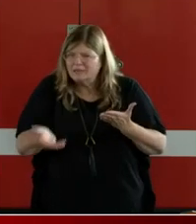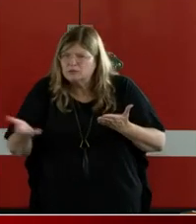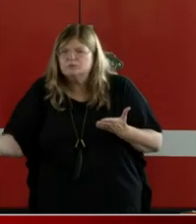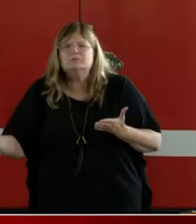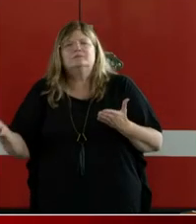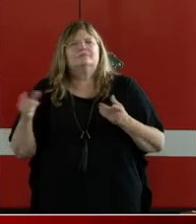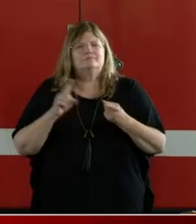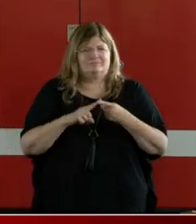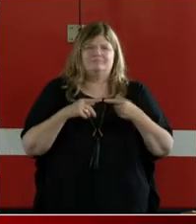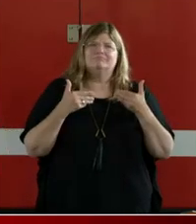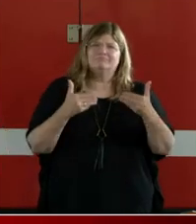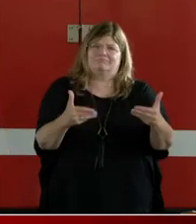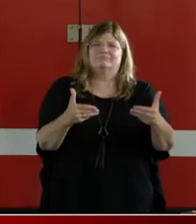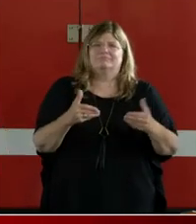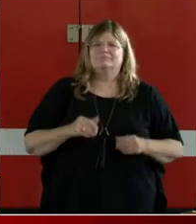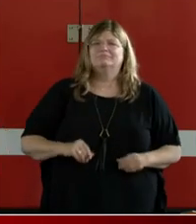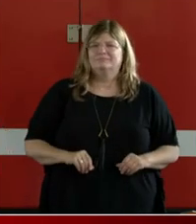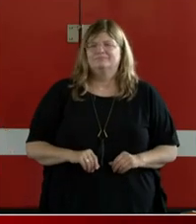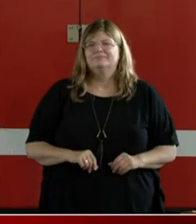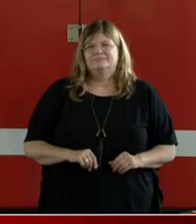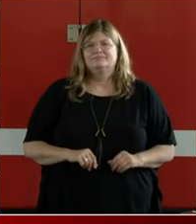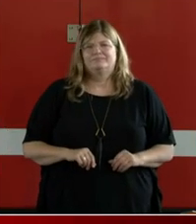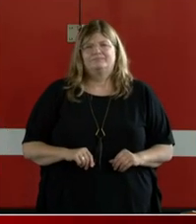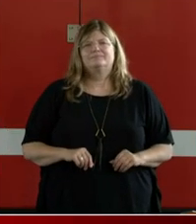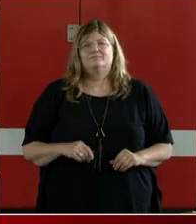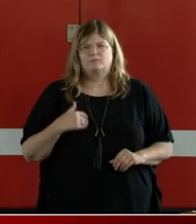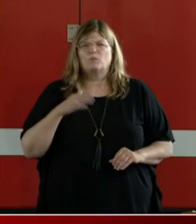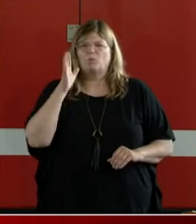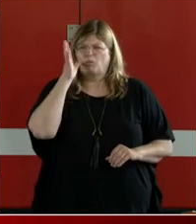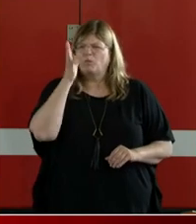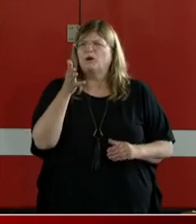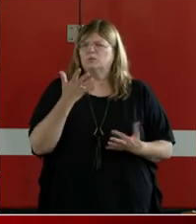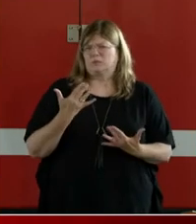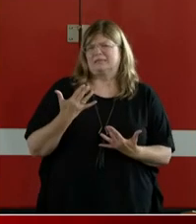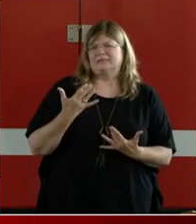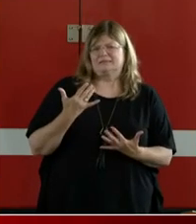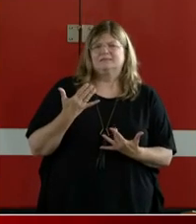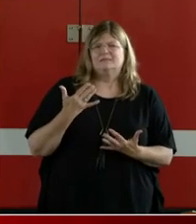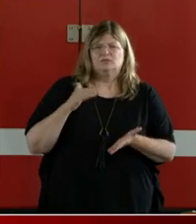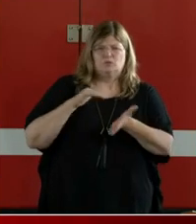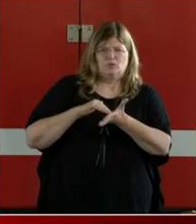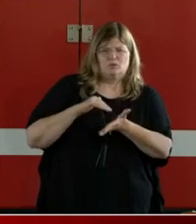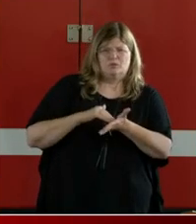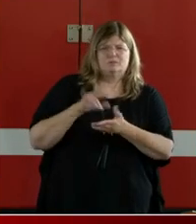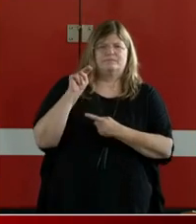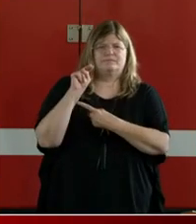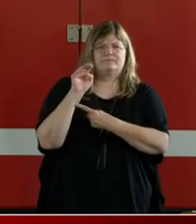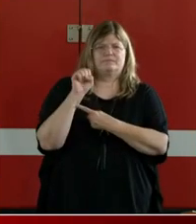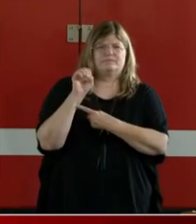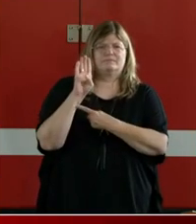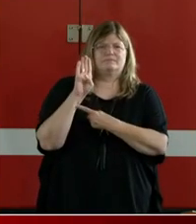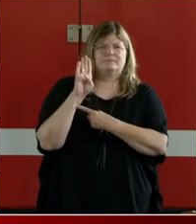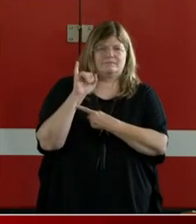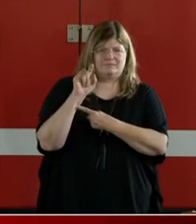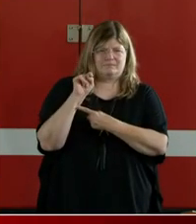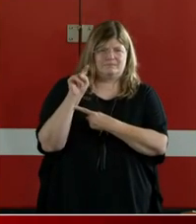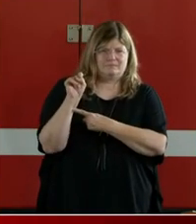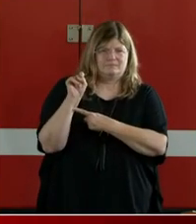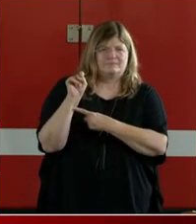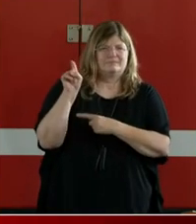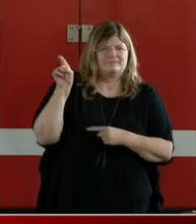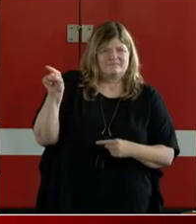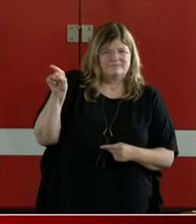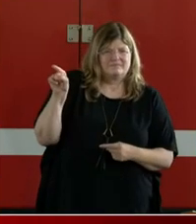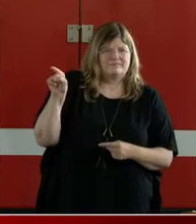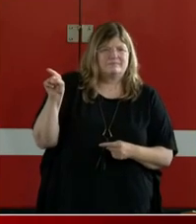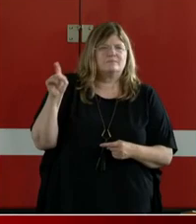materials. And I will await Dr. Nesbitt's comments on any new CDC recommendations.